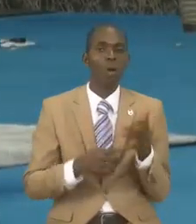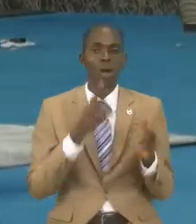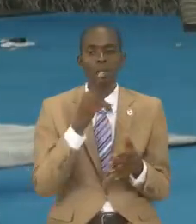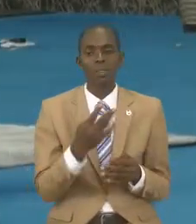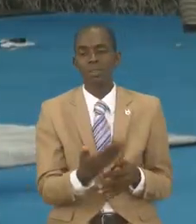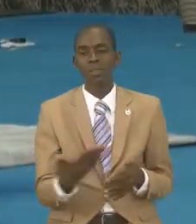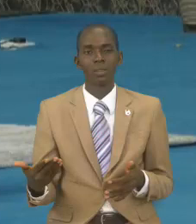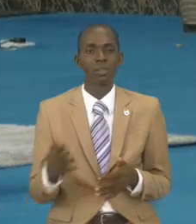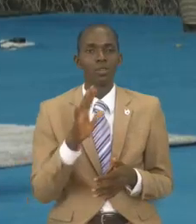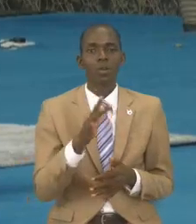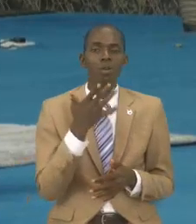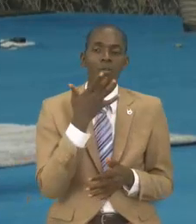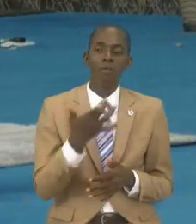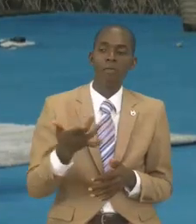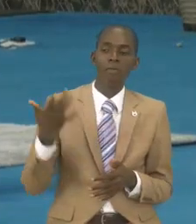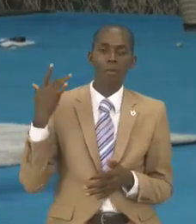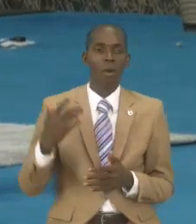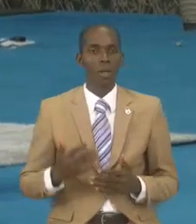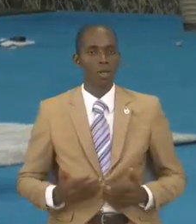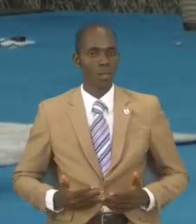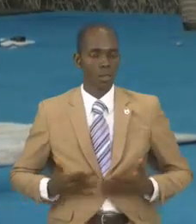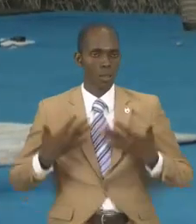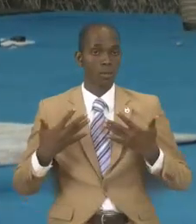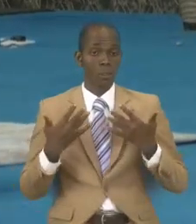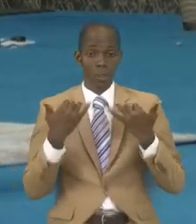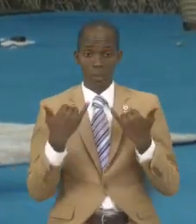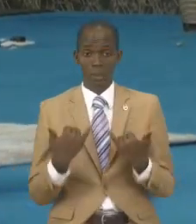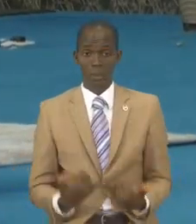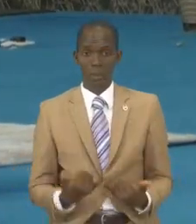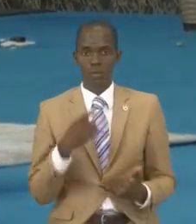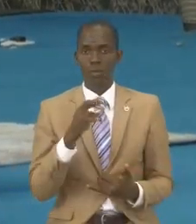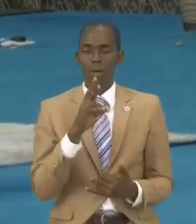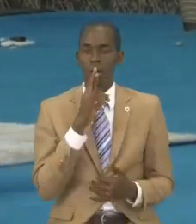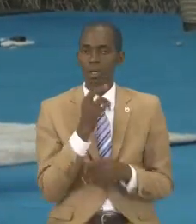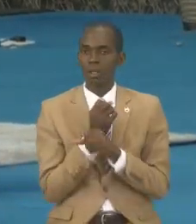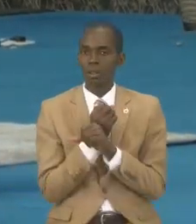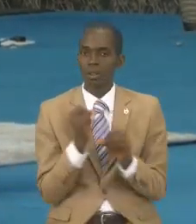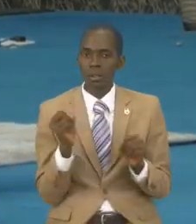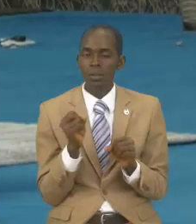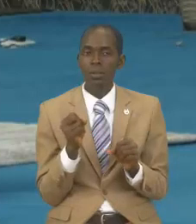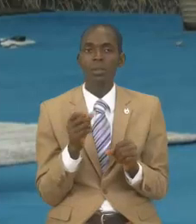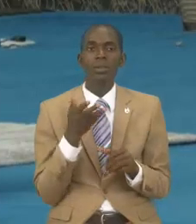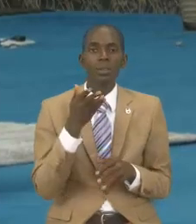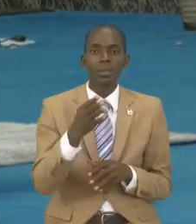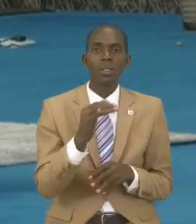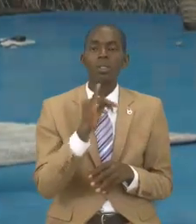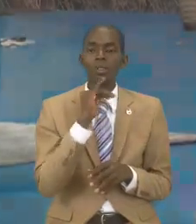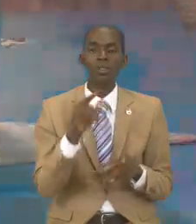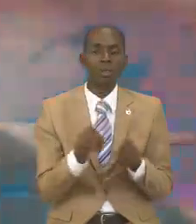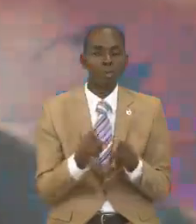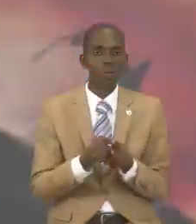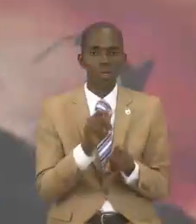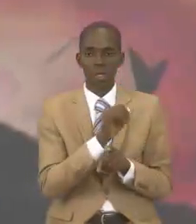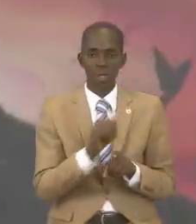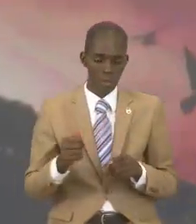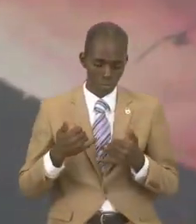life. Now, as children of God, there's a present crucifixion